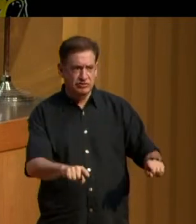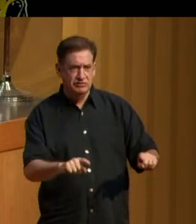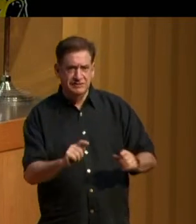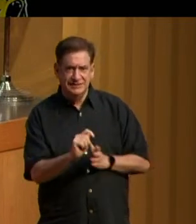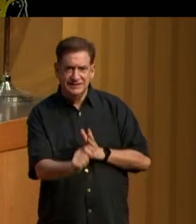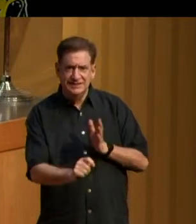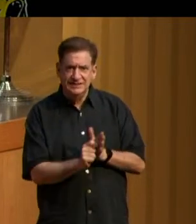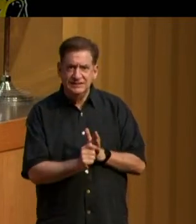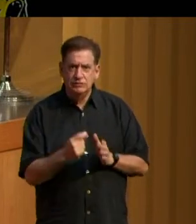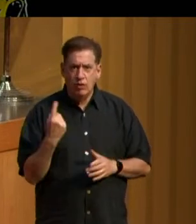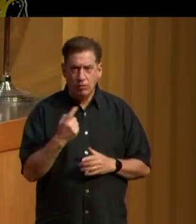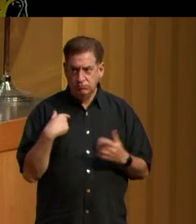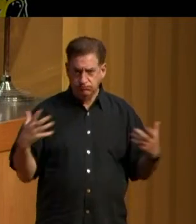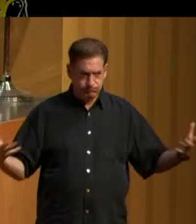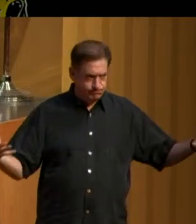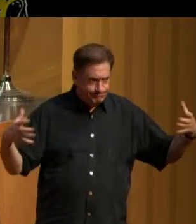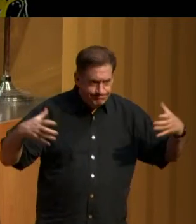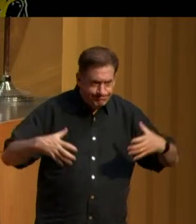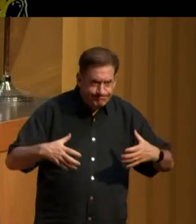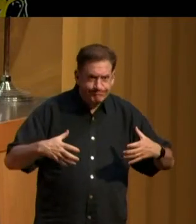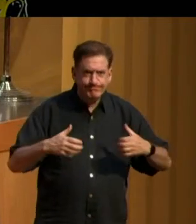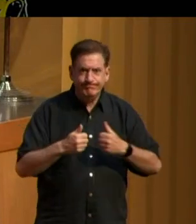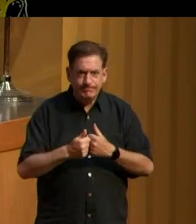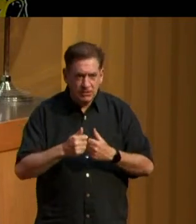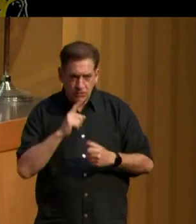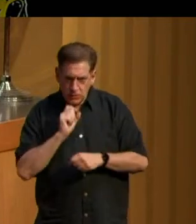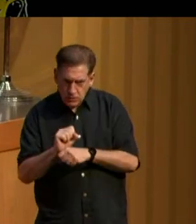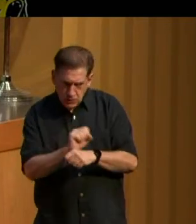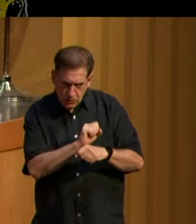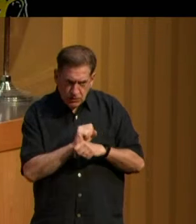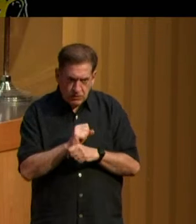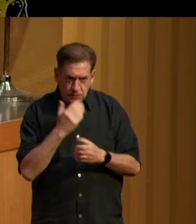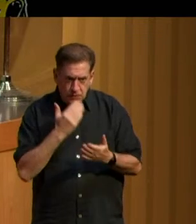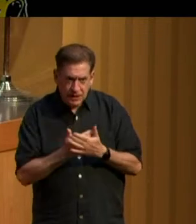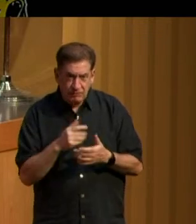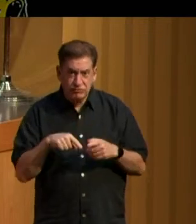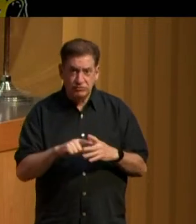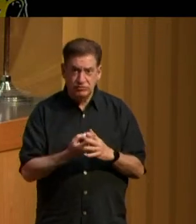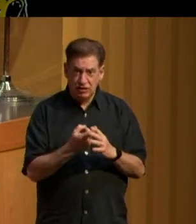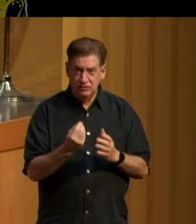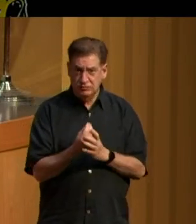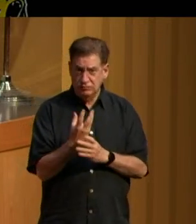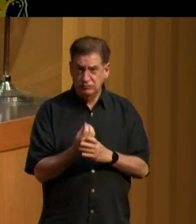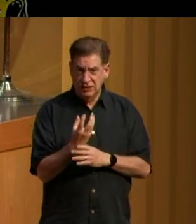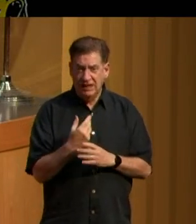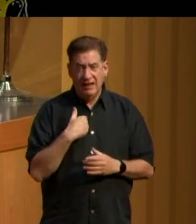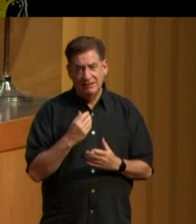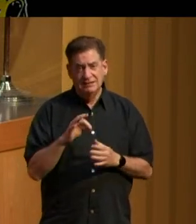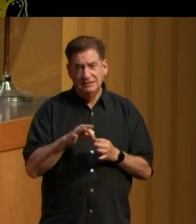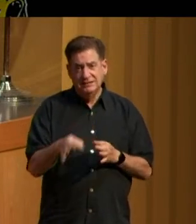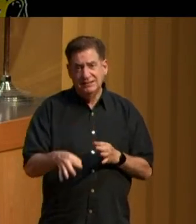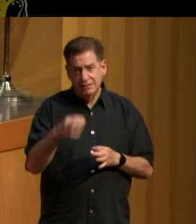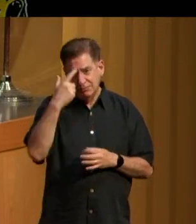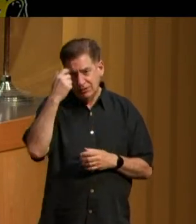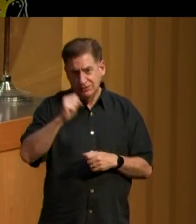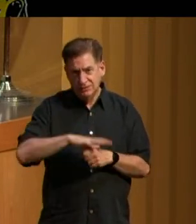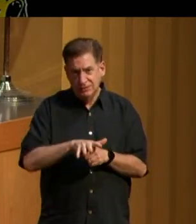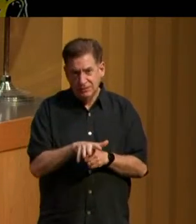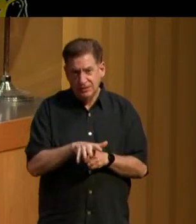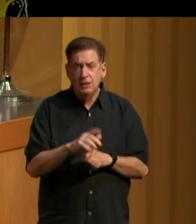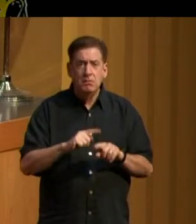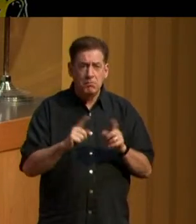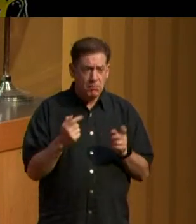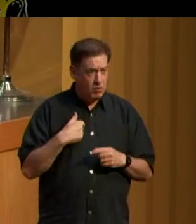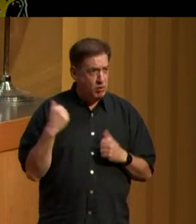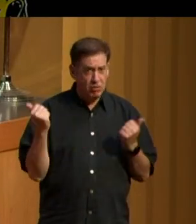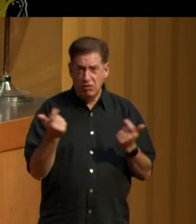we were all able to come together and really work well starting through spring. I know we had a delay due to COVID, but we were